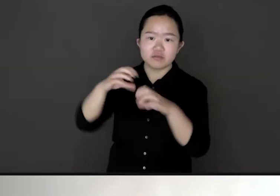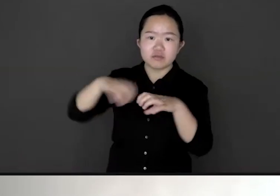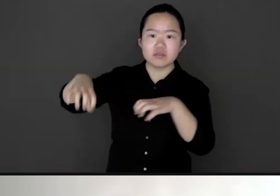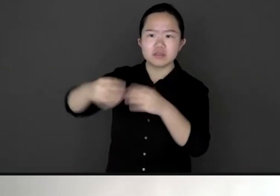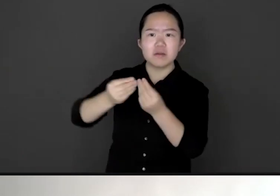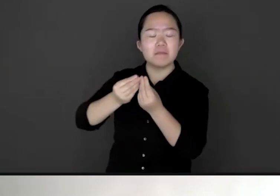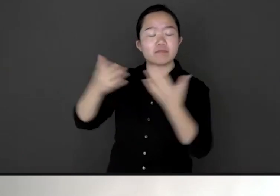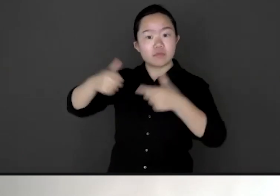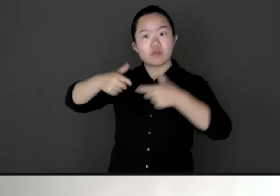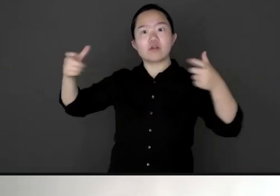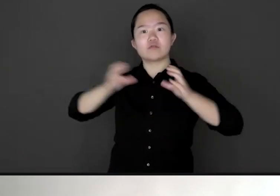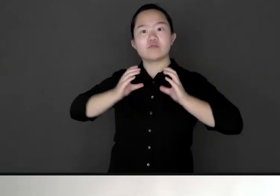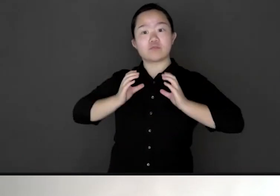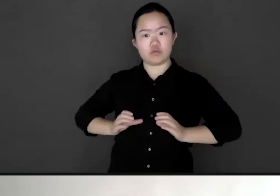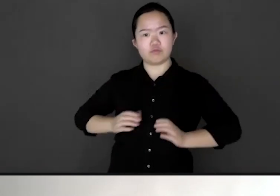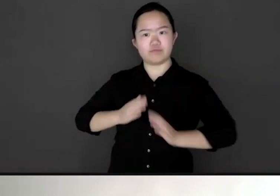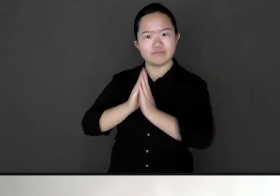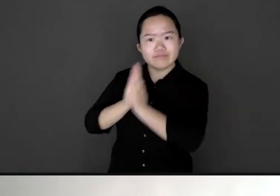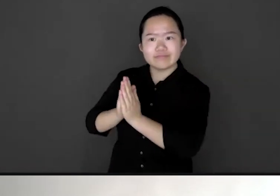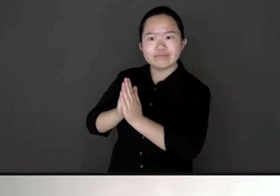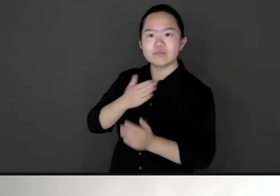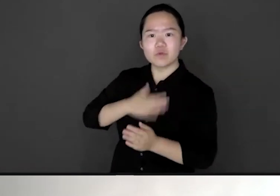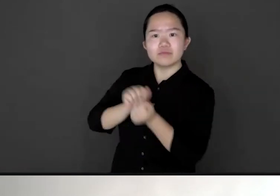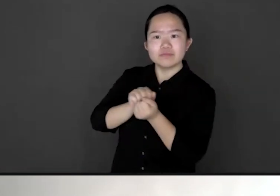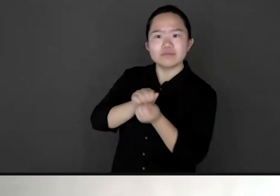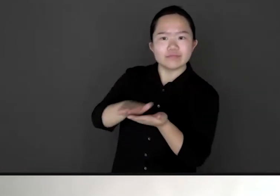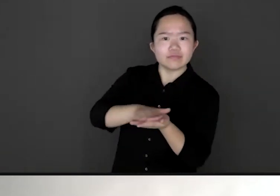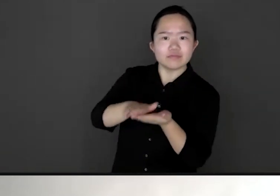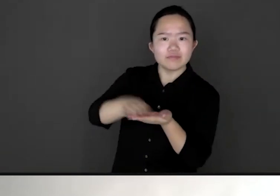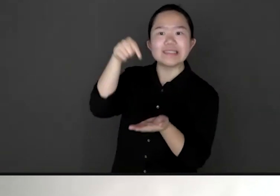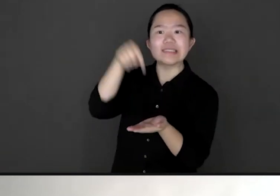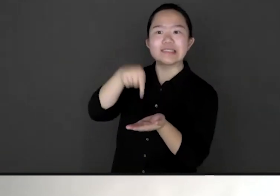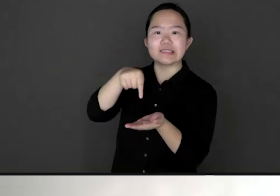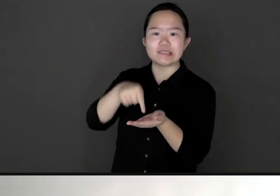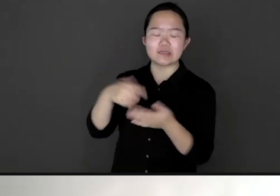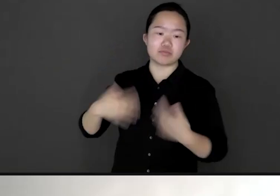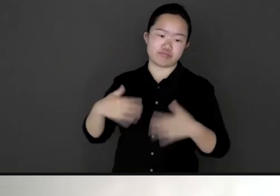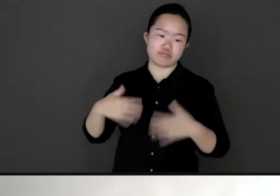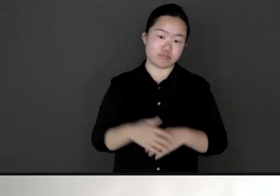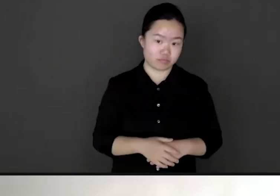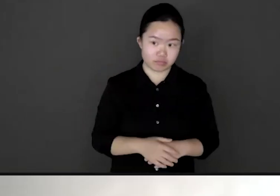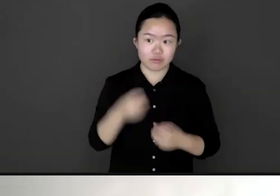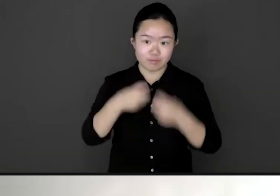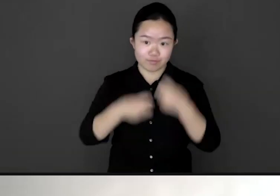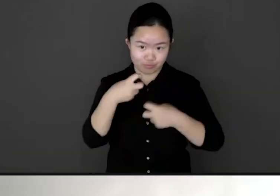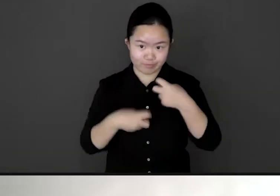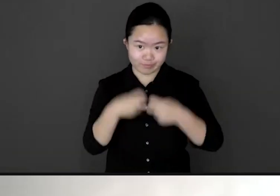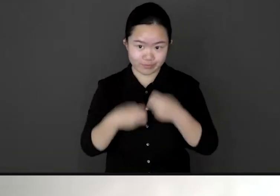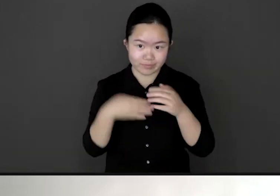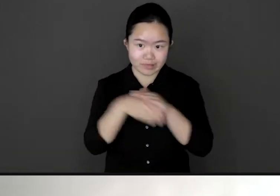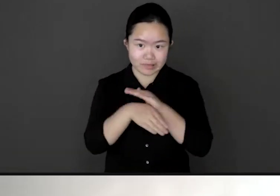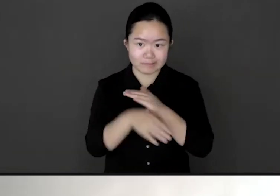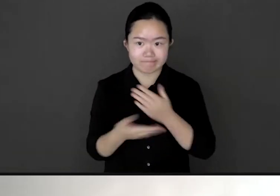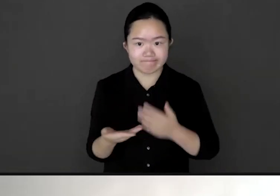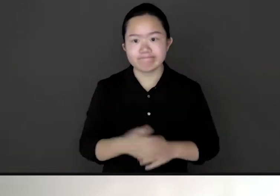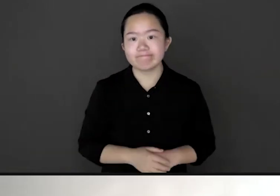Beyond that, they won't do anything. They'll just throw it back. Now, the reality is everybody wants to push out lots of documents. And for every